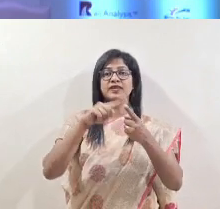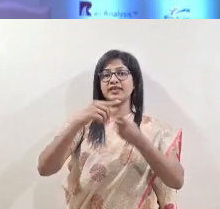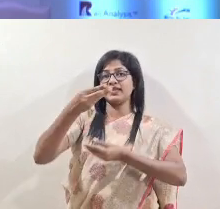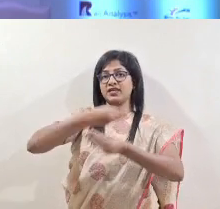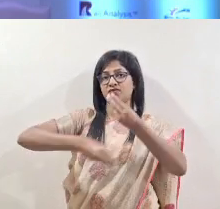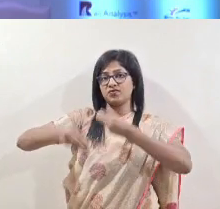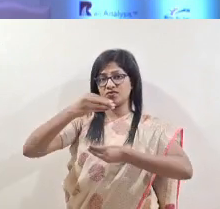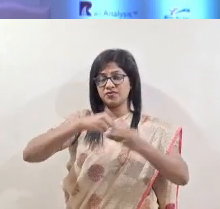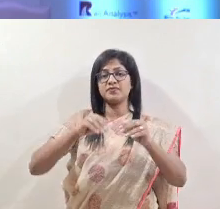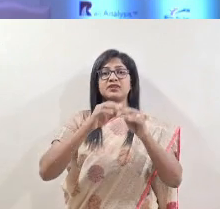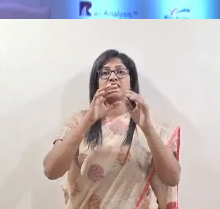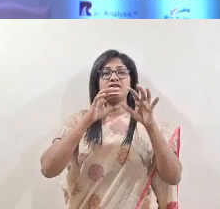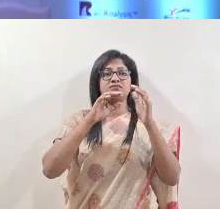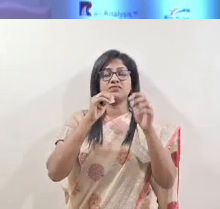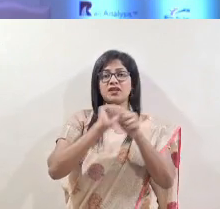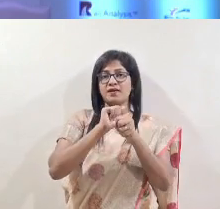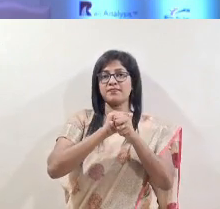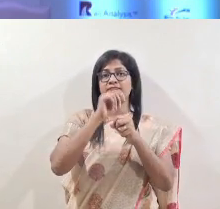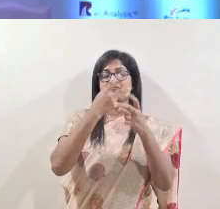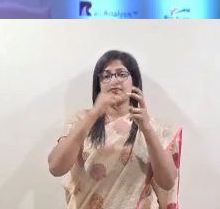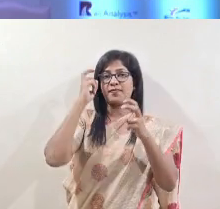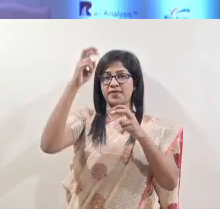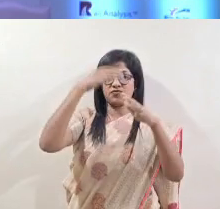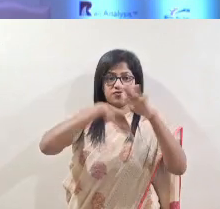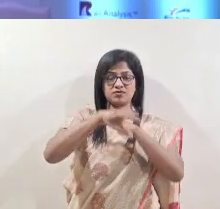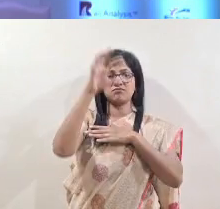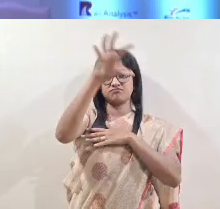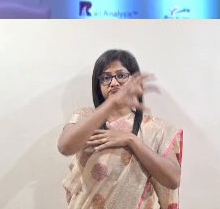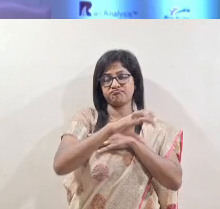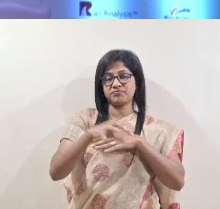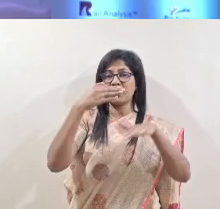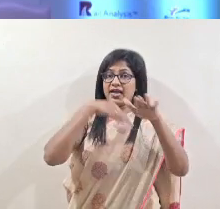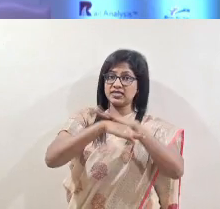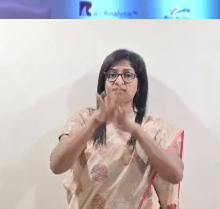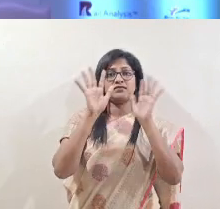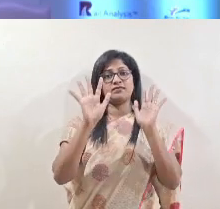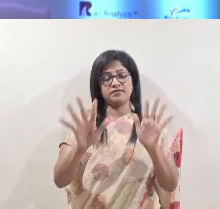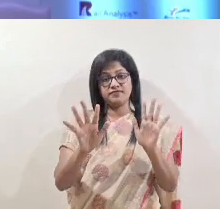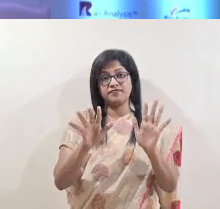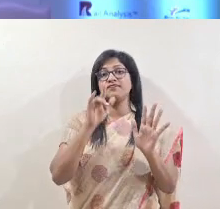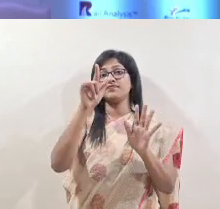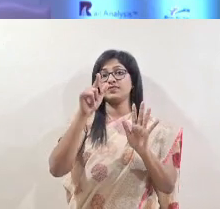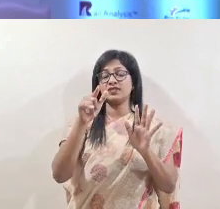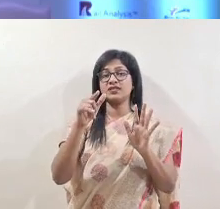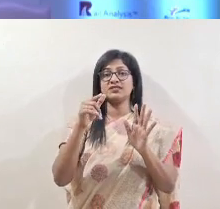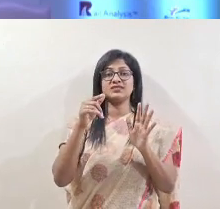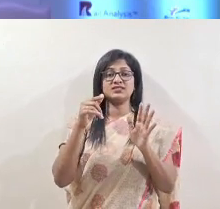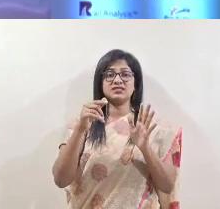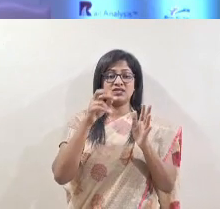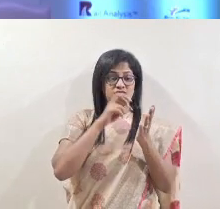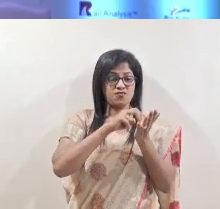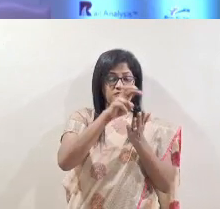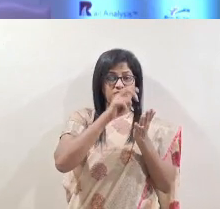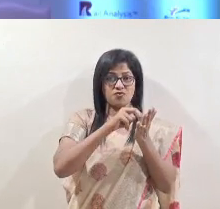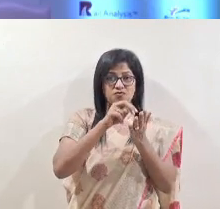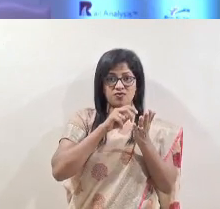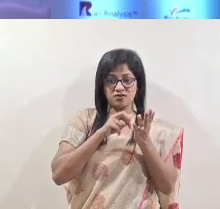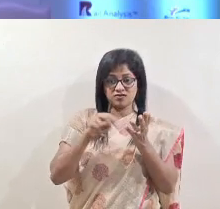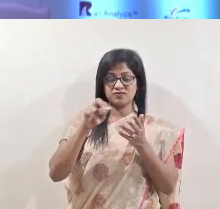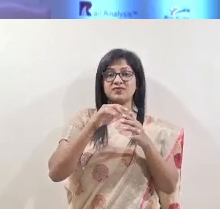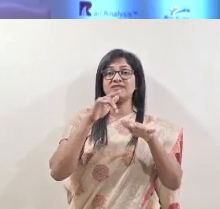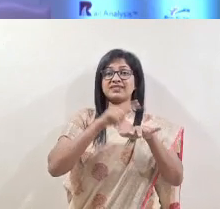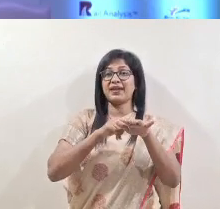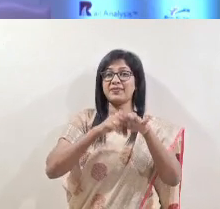activities at several metro stations in internal facilities. So these can also disrupt the pedestrian flow during peak